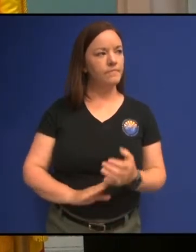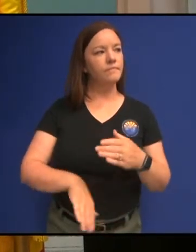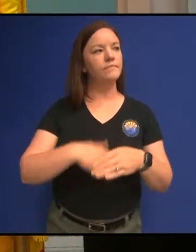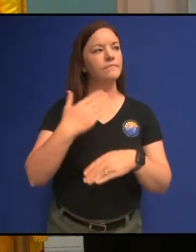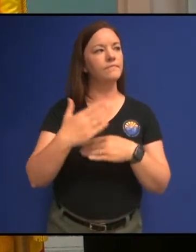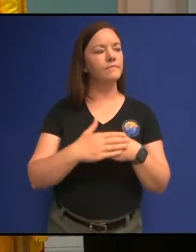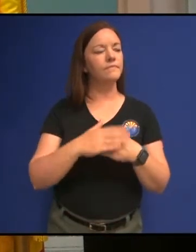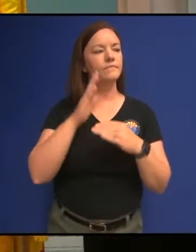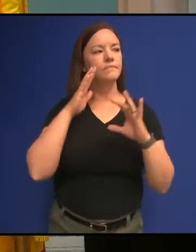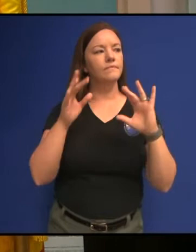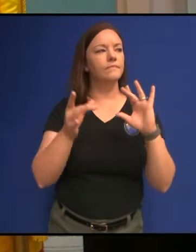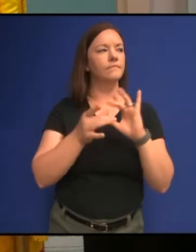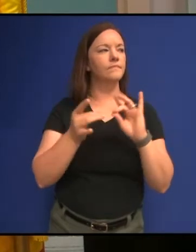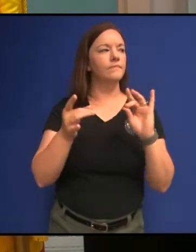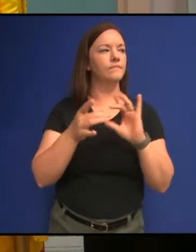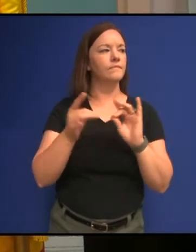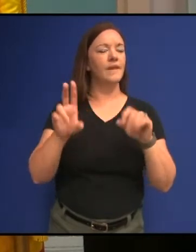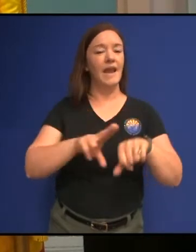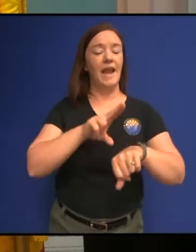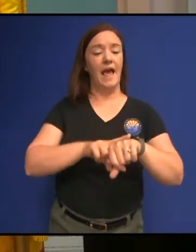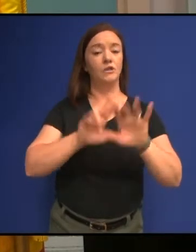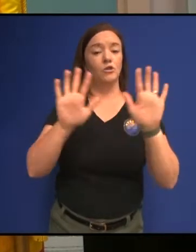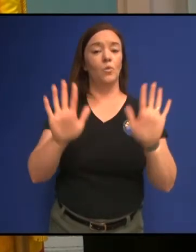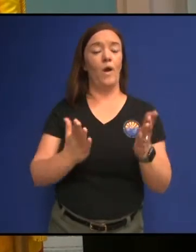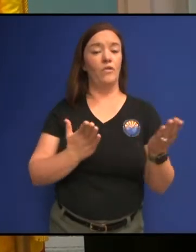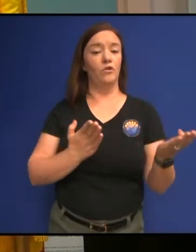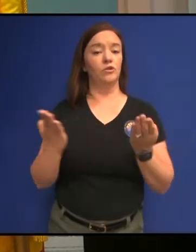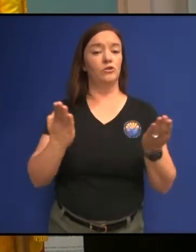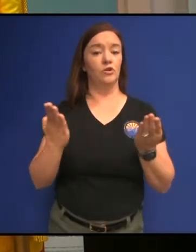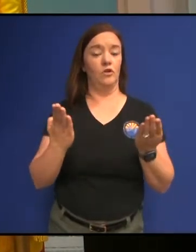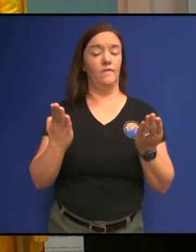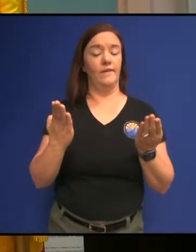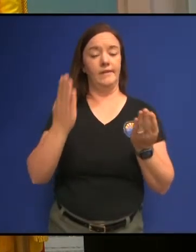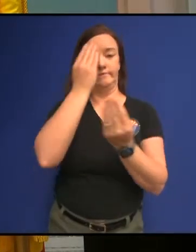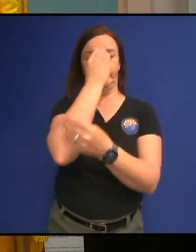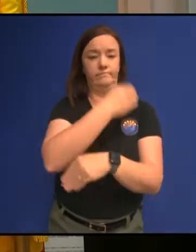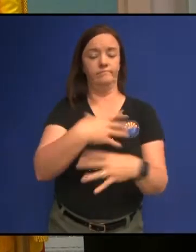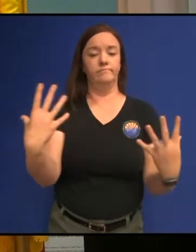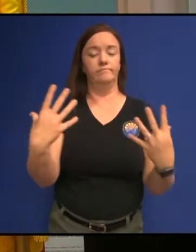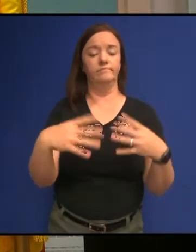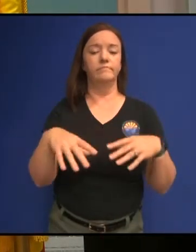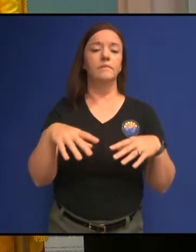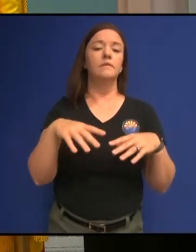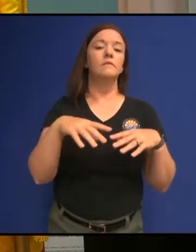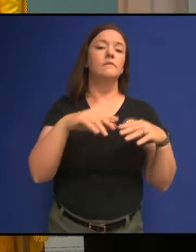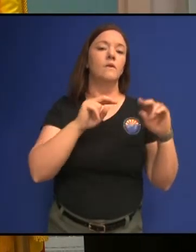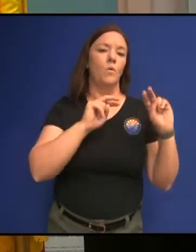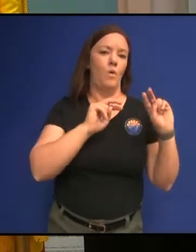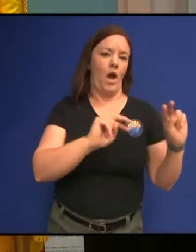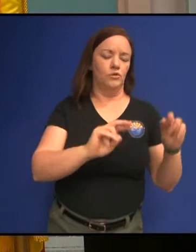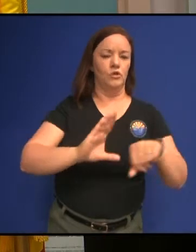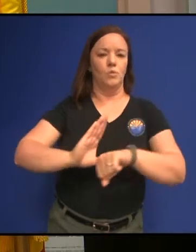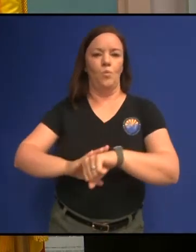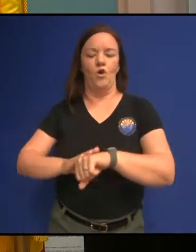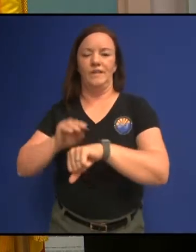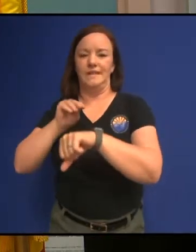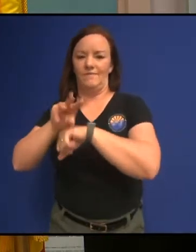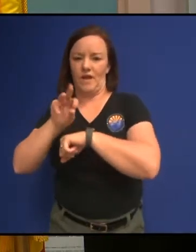we'll go into what the National Weather Service has put out for watches, warnings, or advisories. And this area in